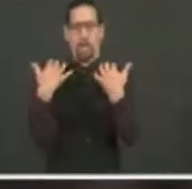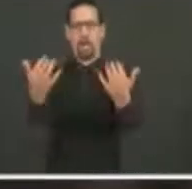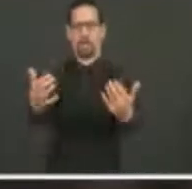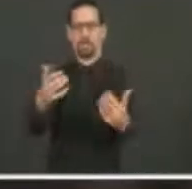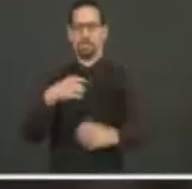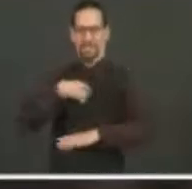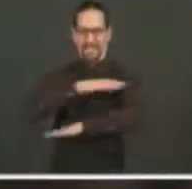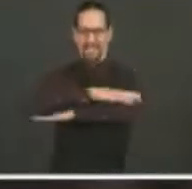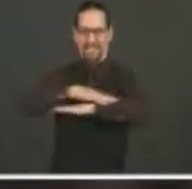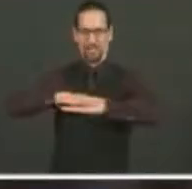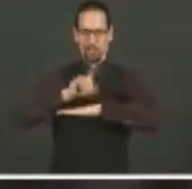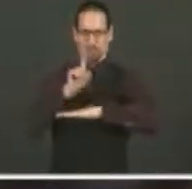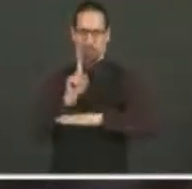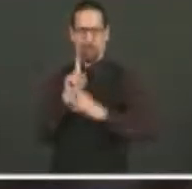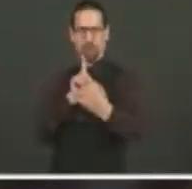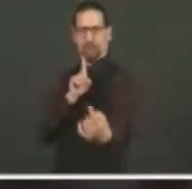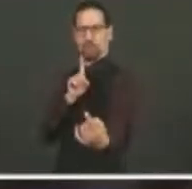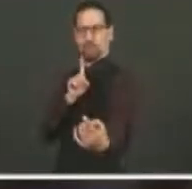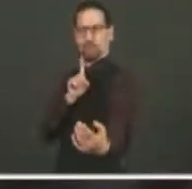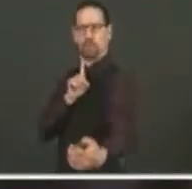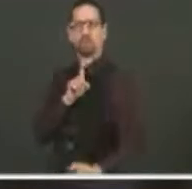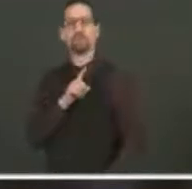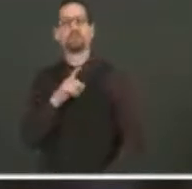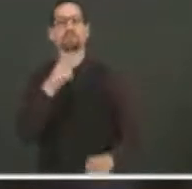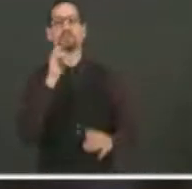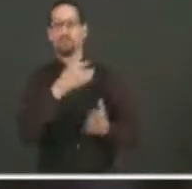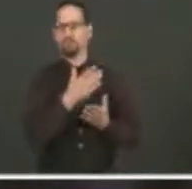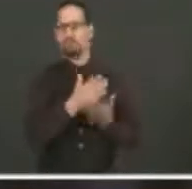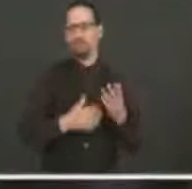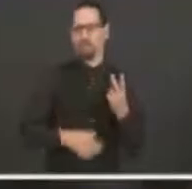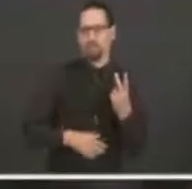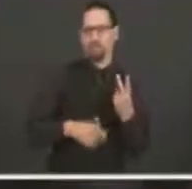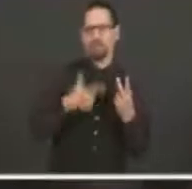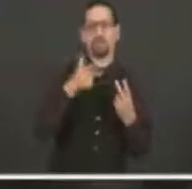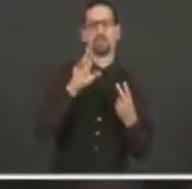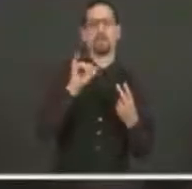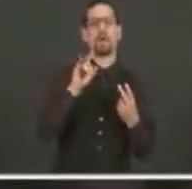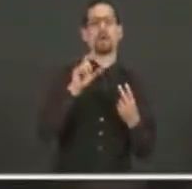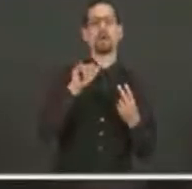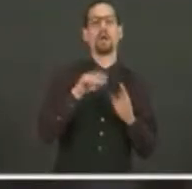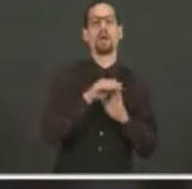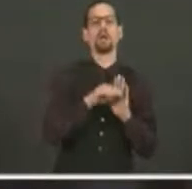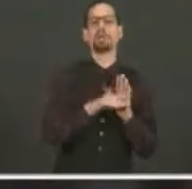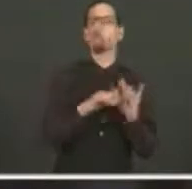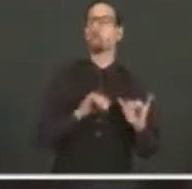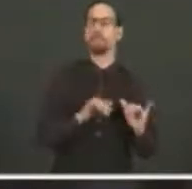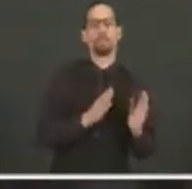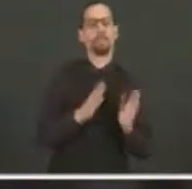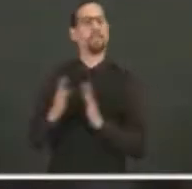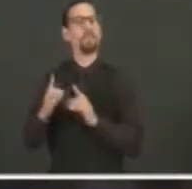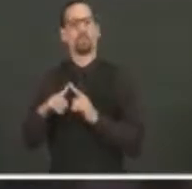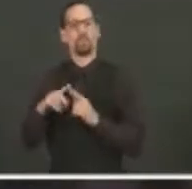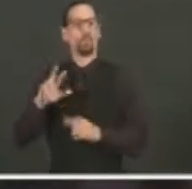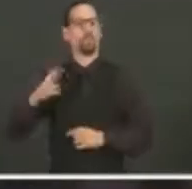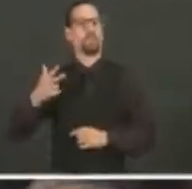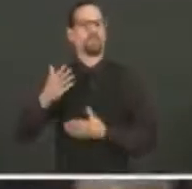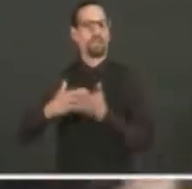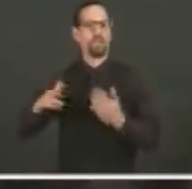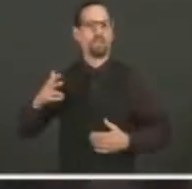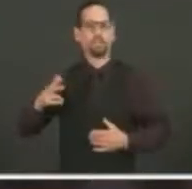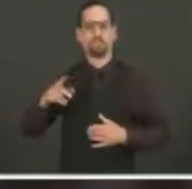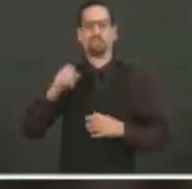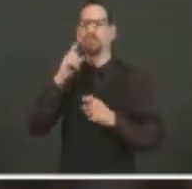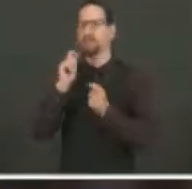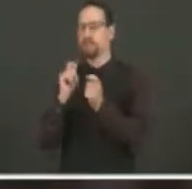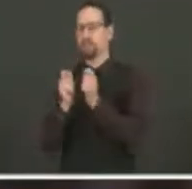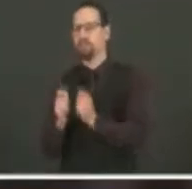that existed in phase 2 continues to exist in phase 3. There may be some tweaks here and there, but that would be an example. Also, musicians